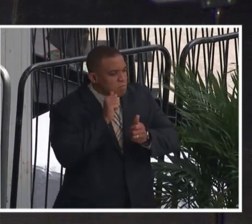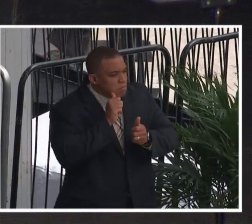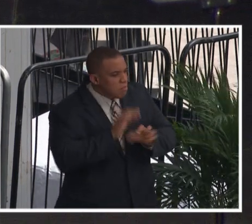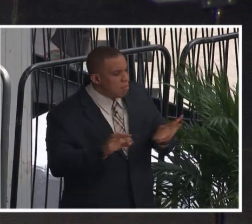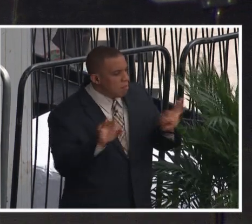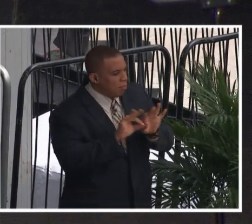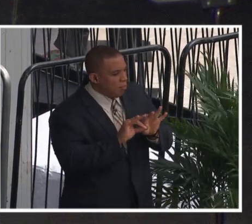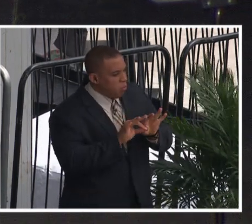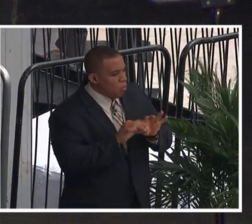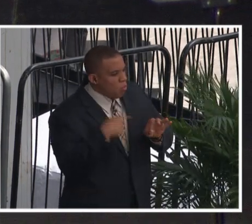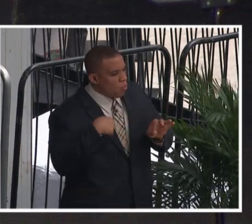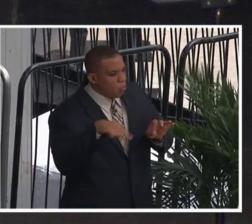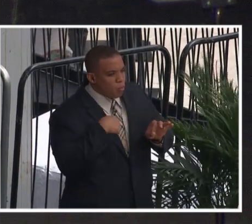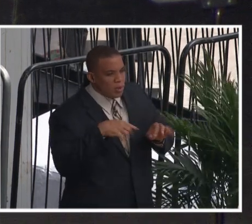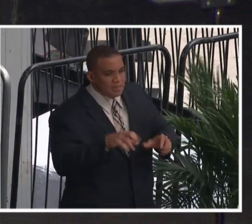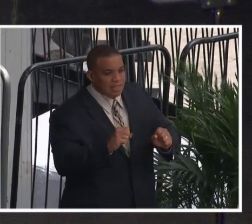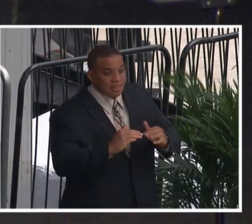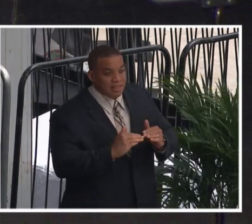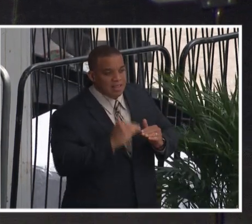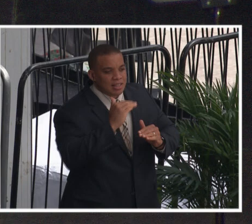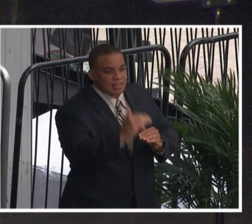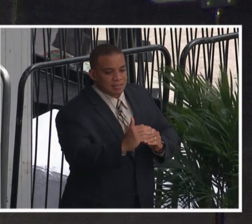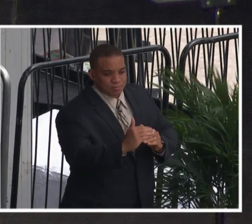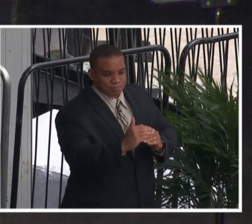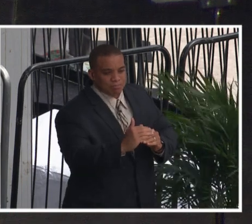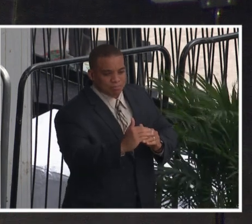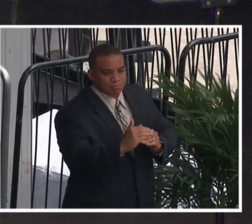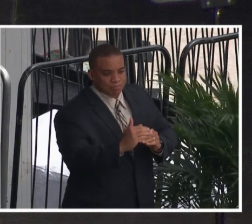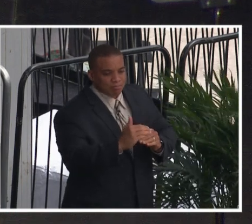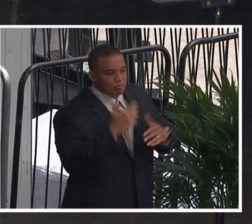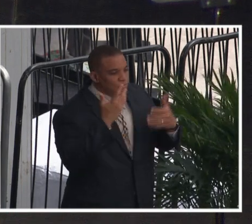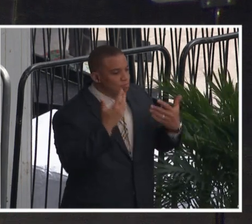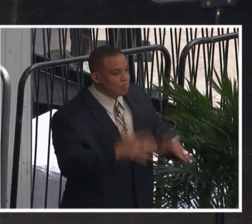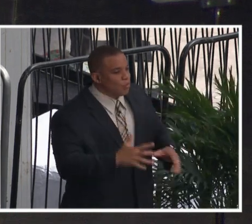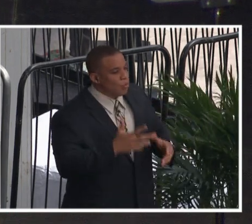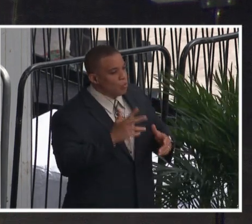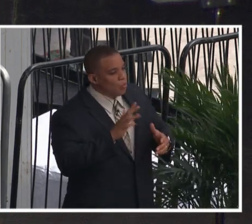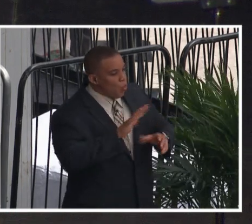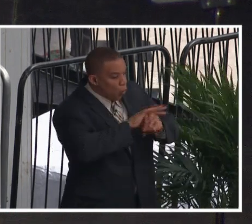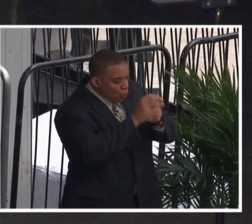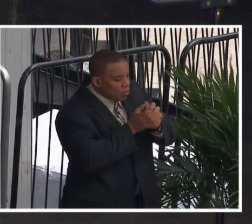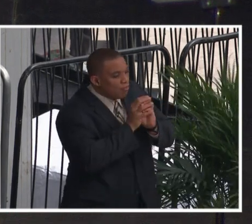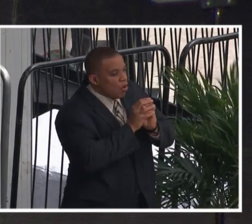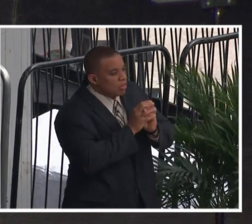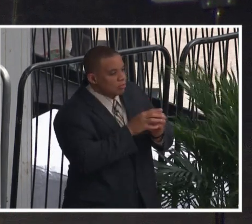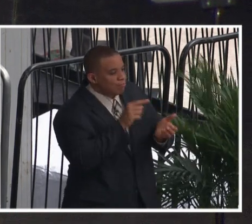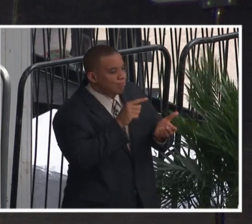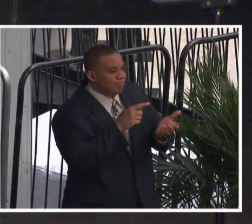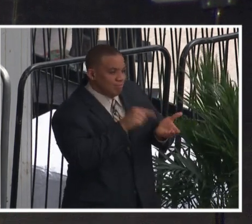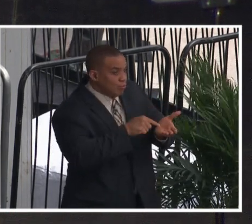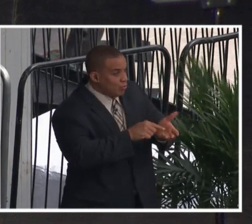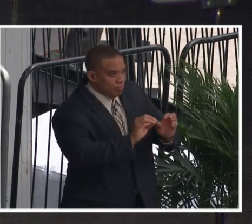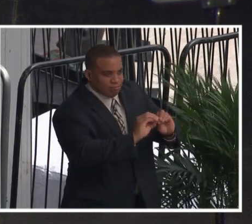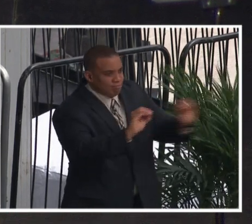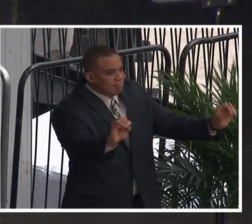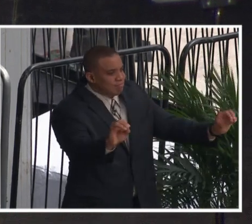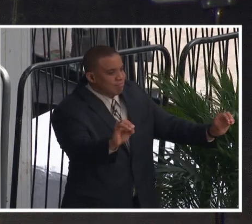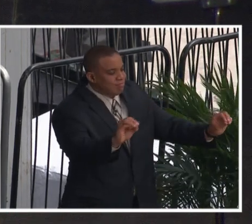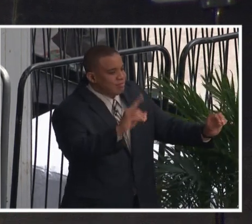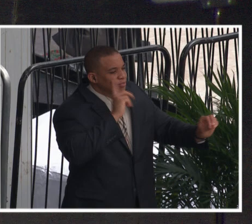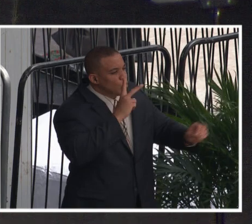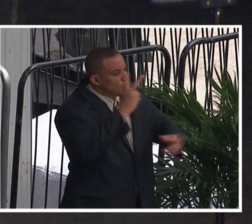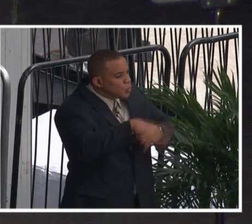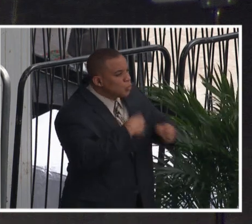next step and ensure universal, debt-free access to at least 2 years of